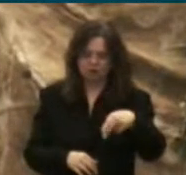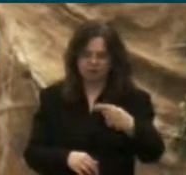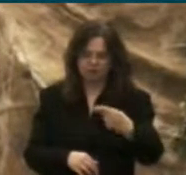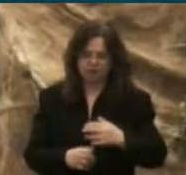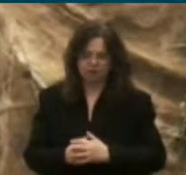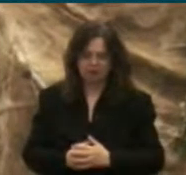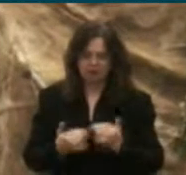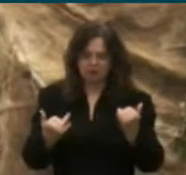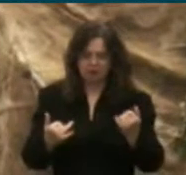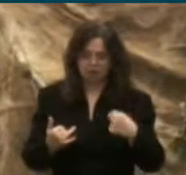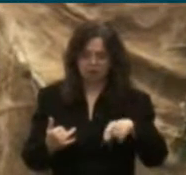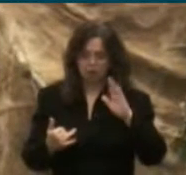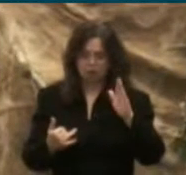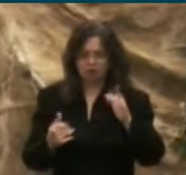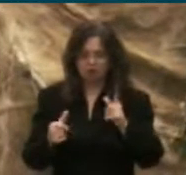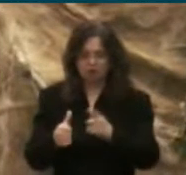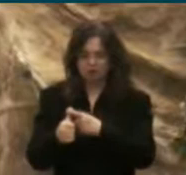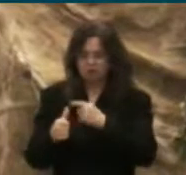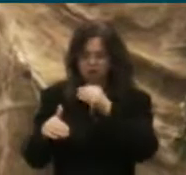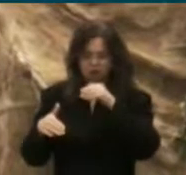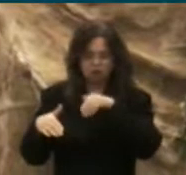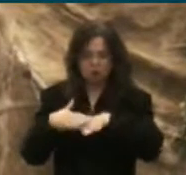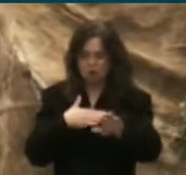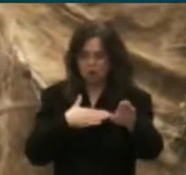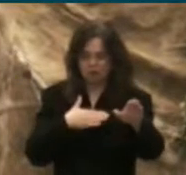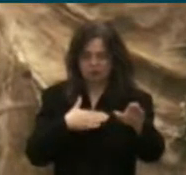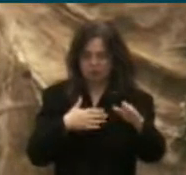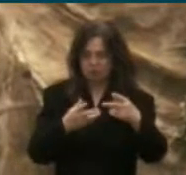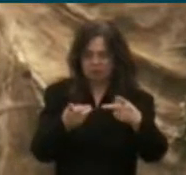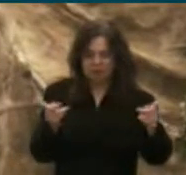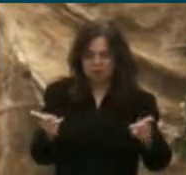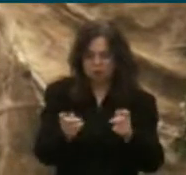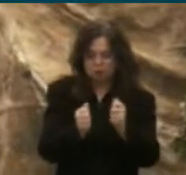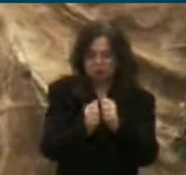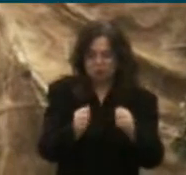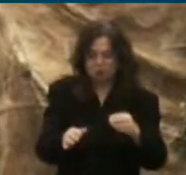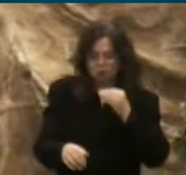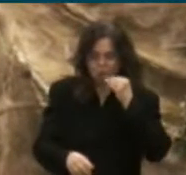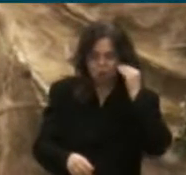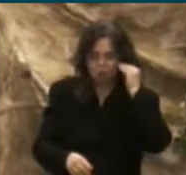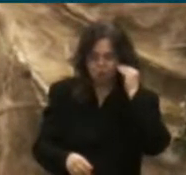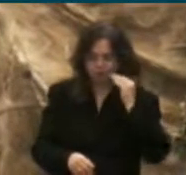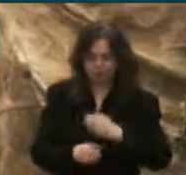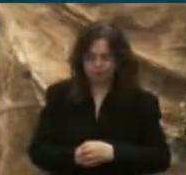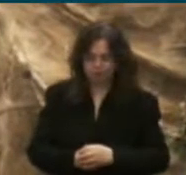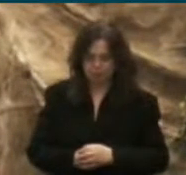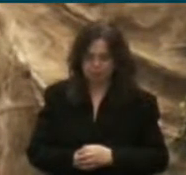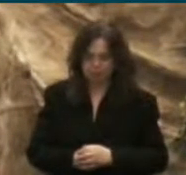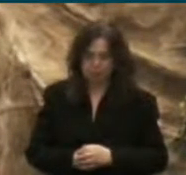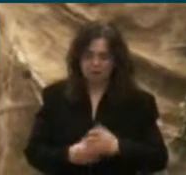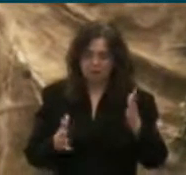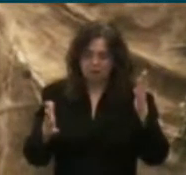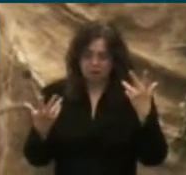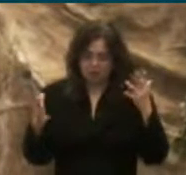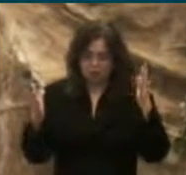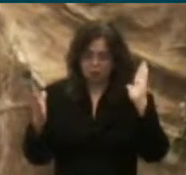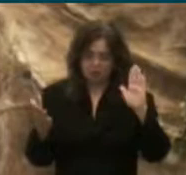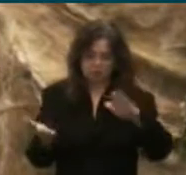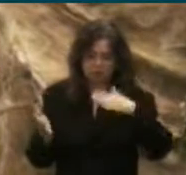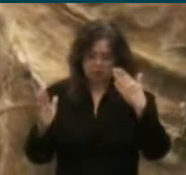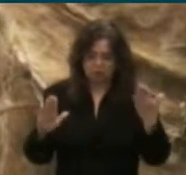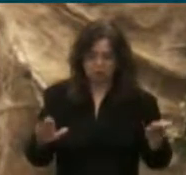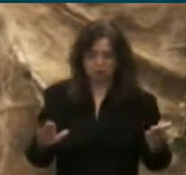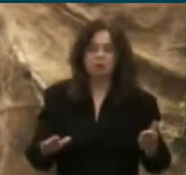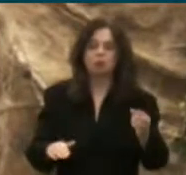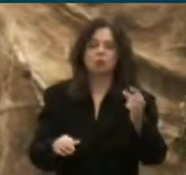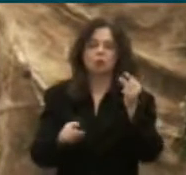the first to go into exile, and the revelry of the loungers shall pass away. Word of God, word